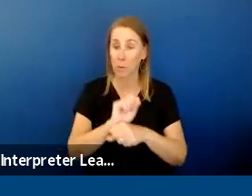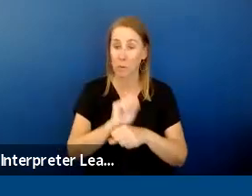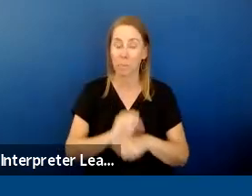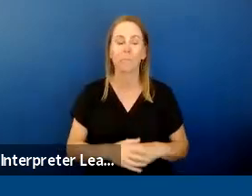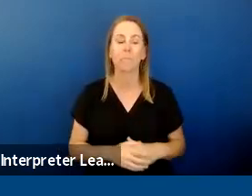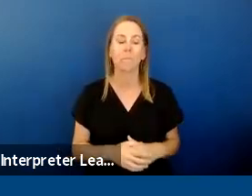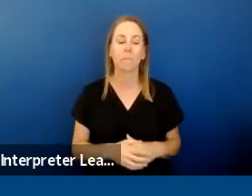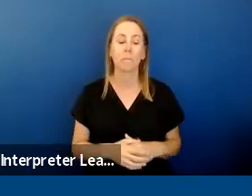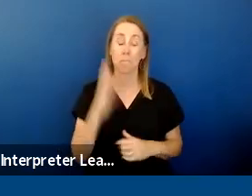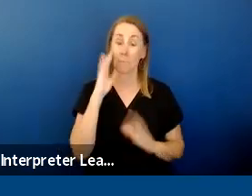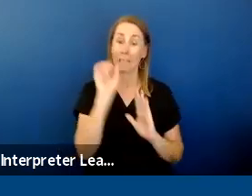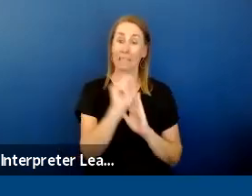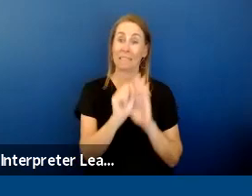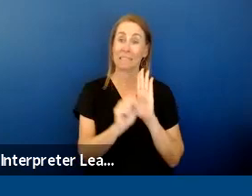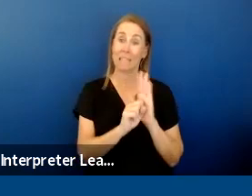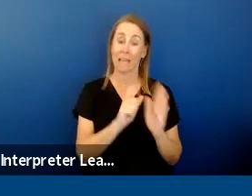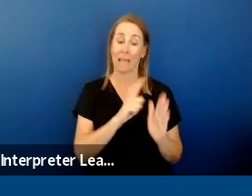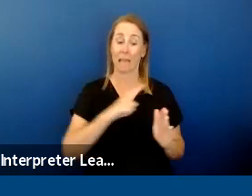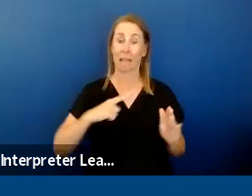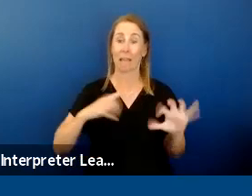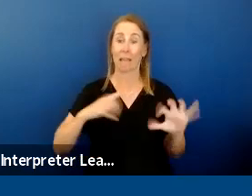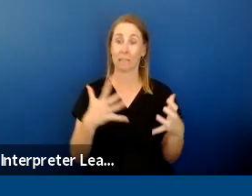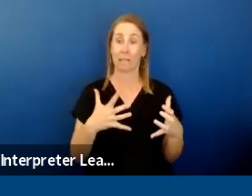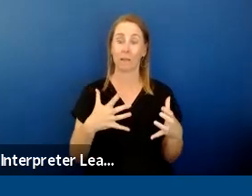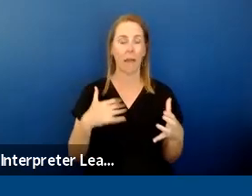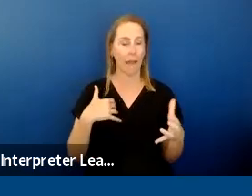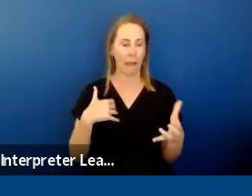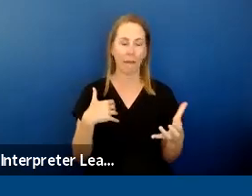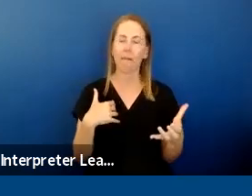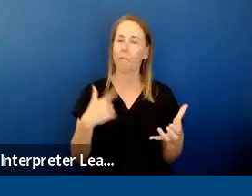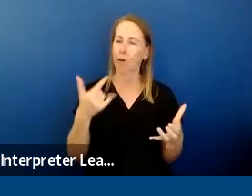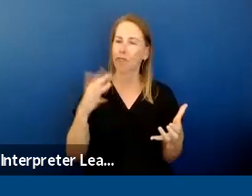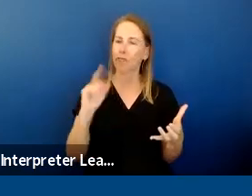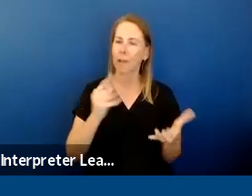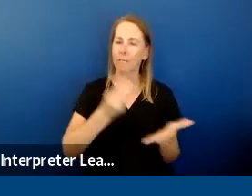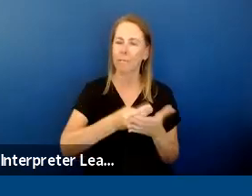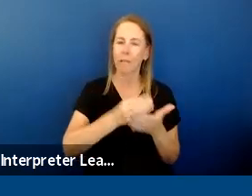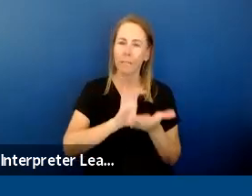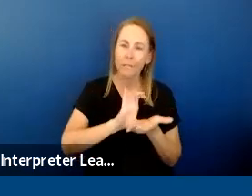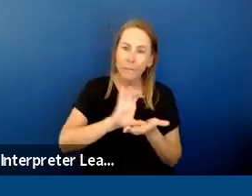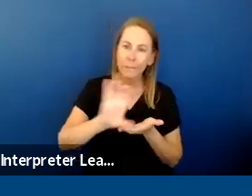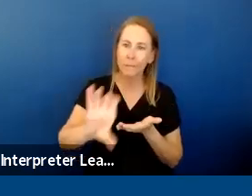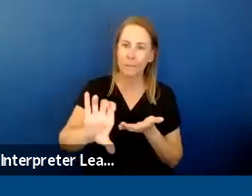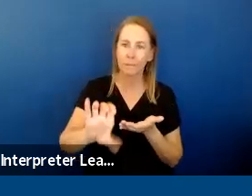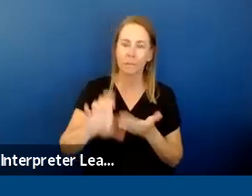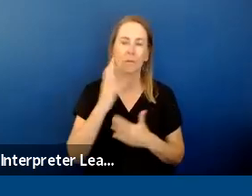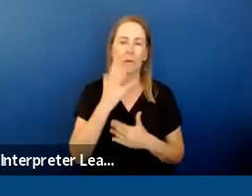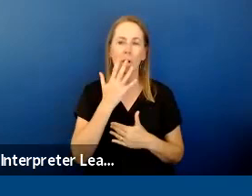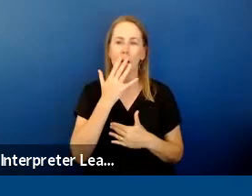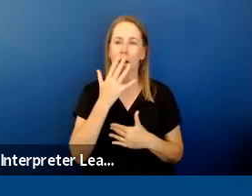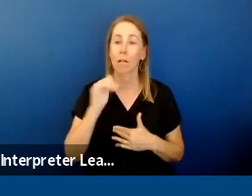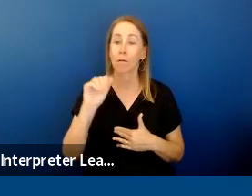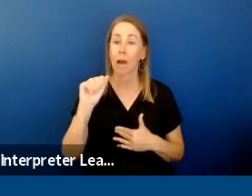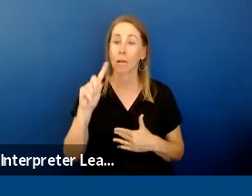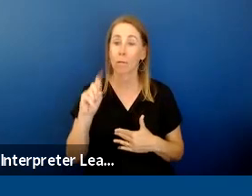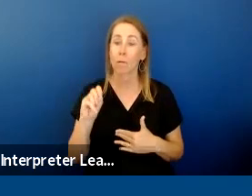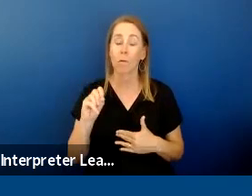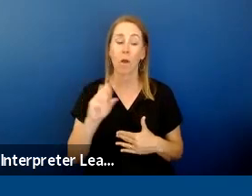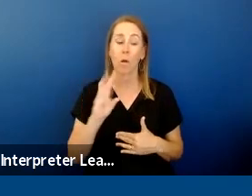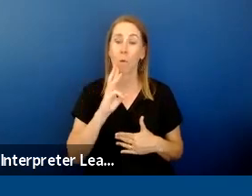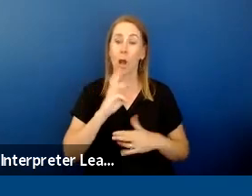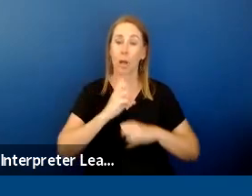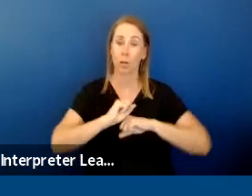hydrology. Thanks so much for sharing, Tina. We're always glad to see folks interested in this topic